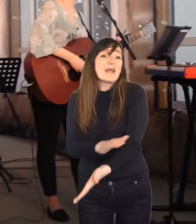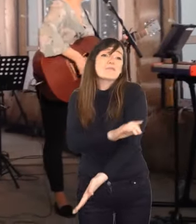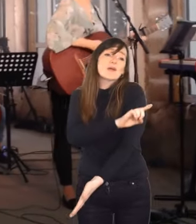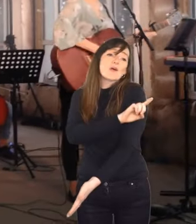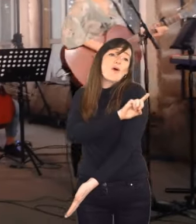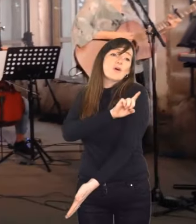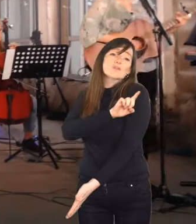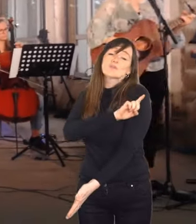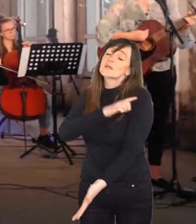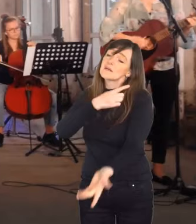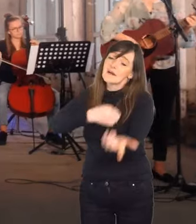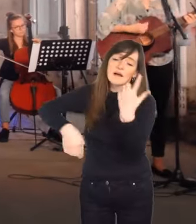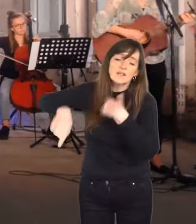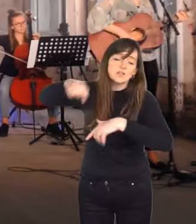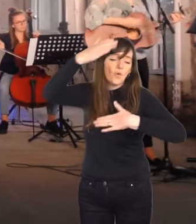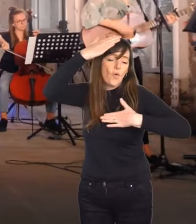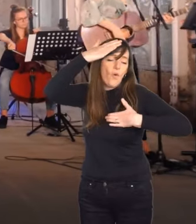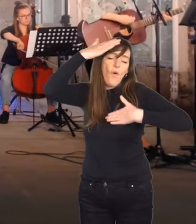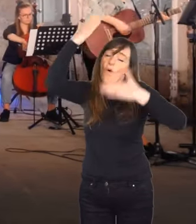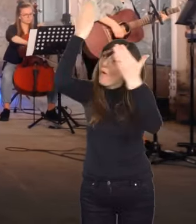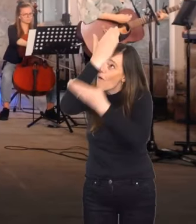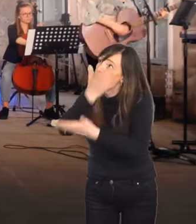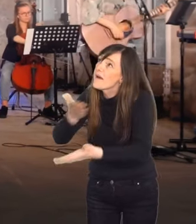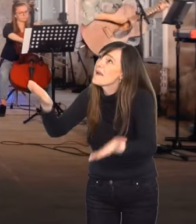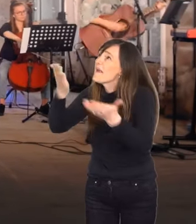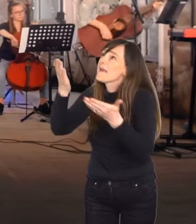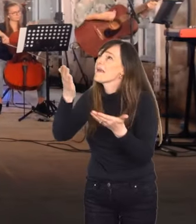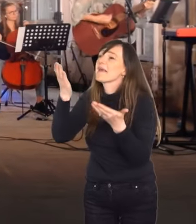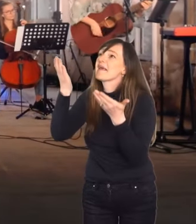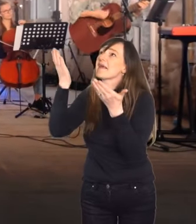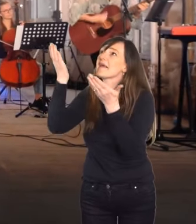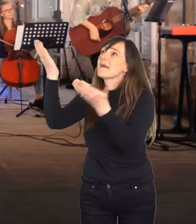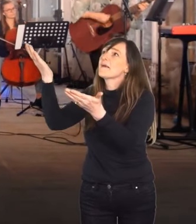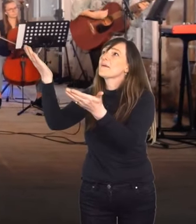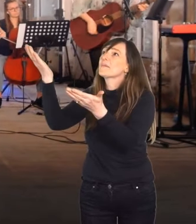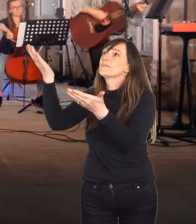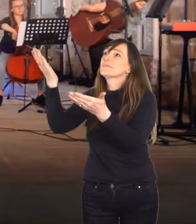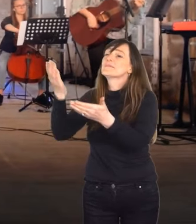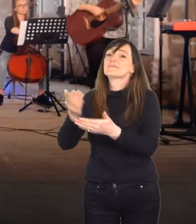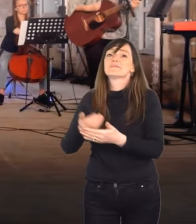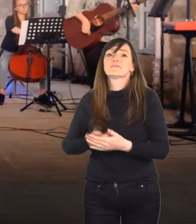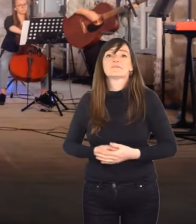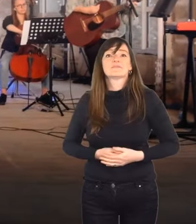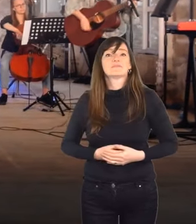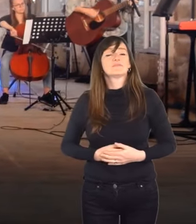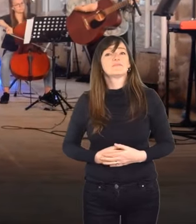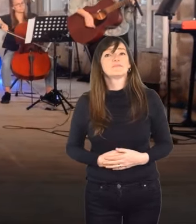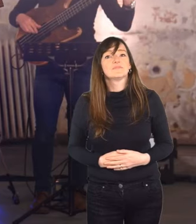Cause we adore you.